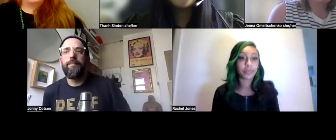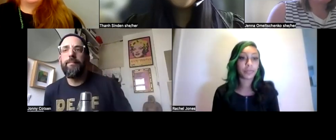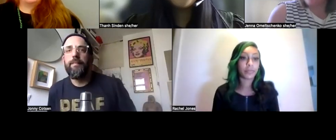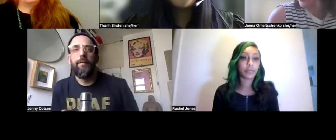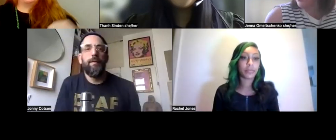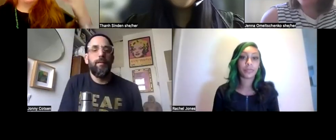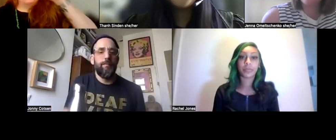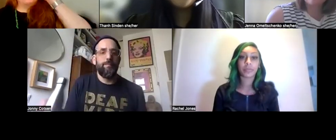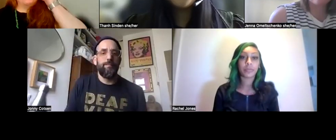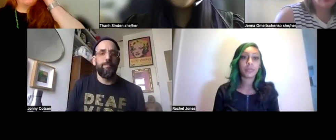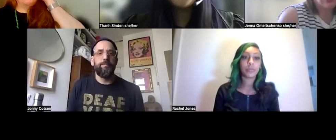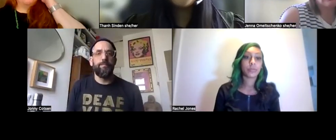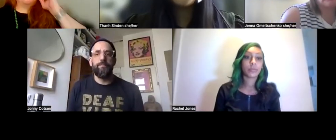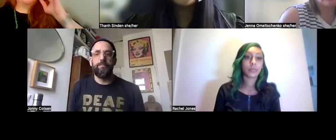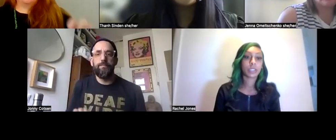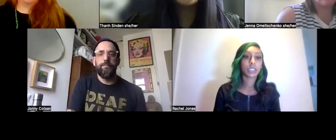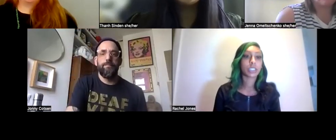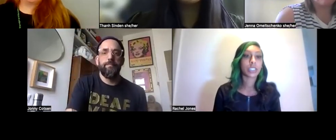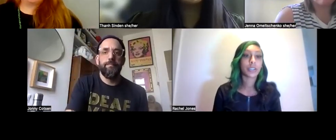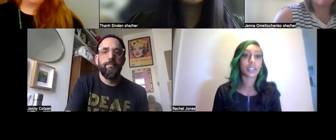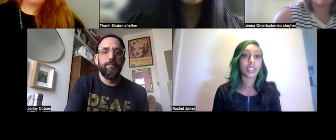Can I come to you?